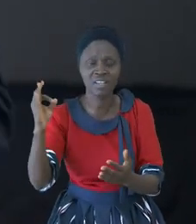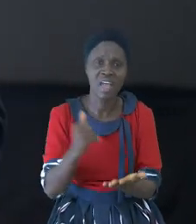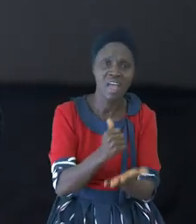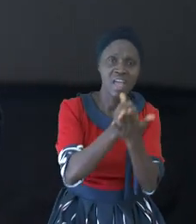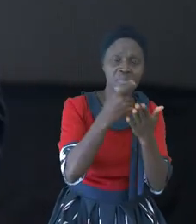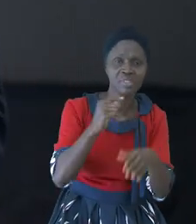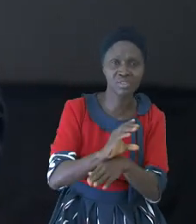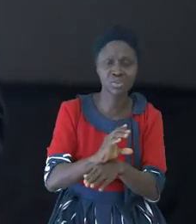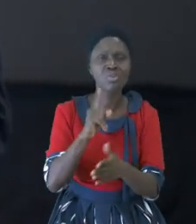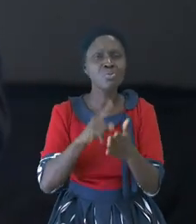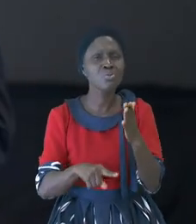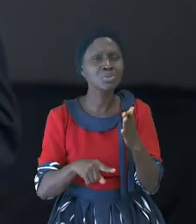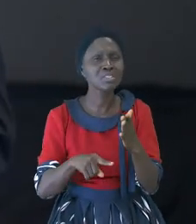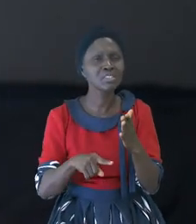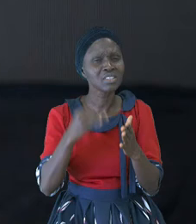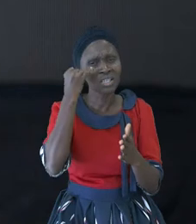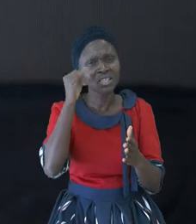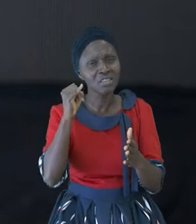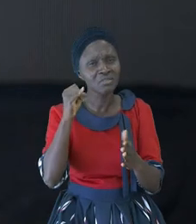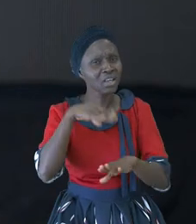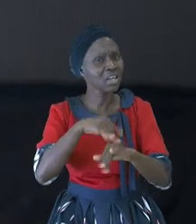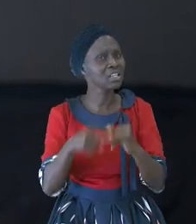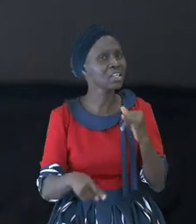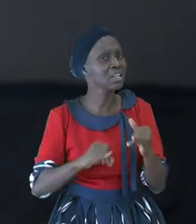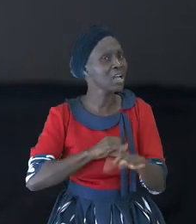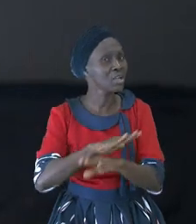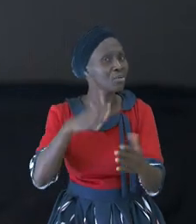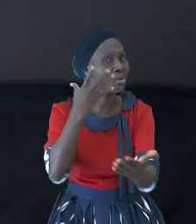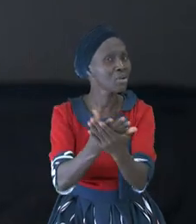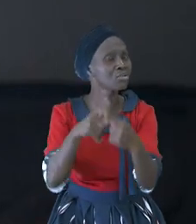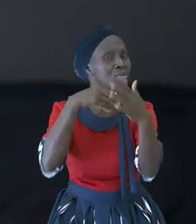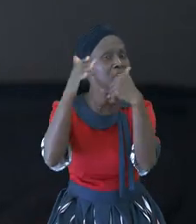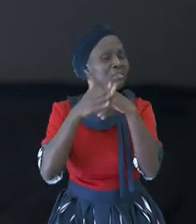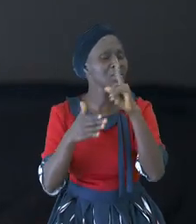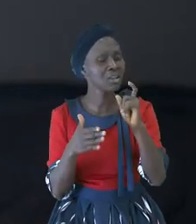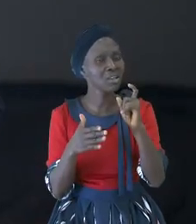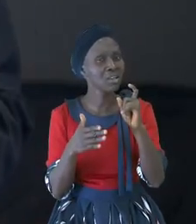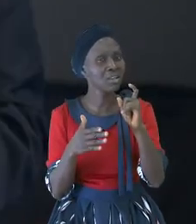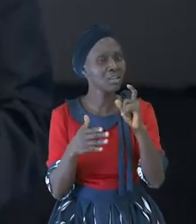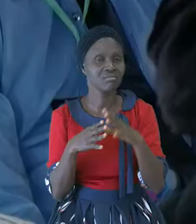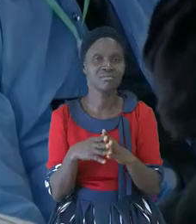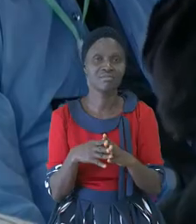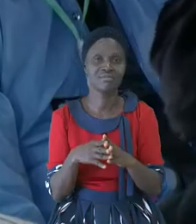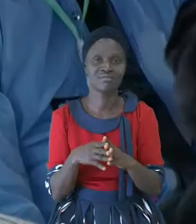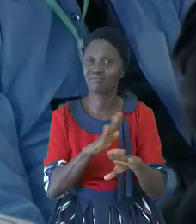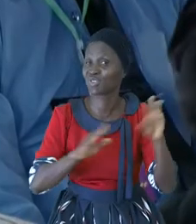what if eventually I don't get to heaven? Surely.